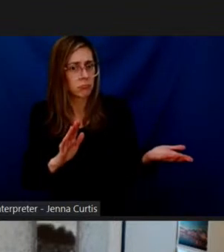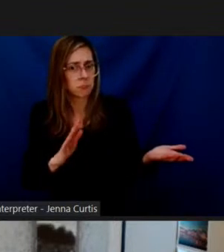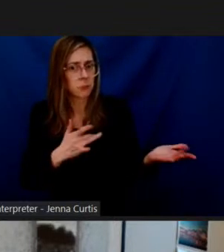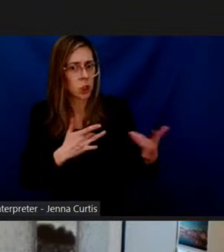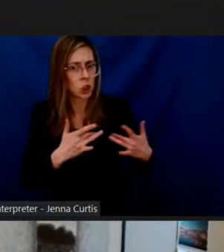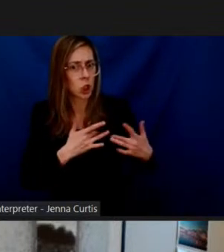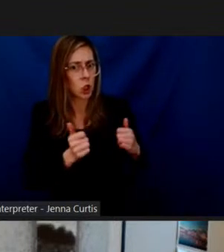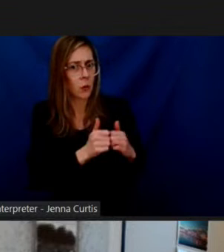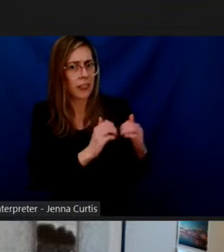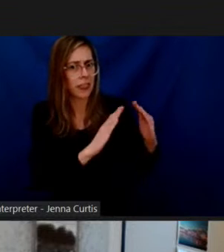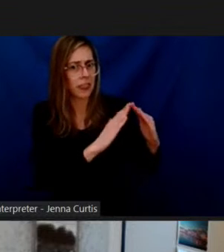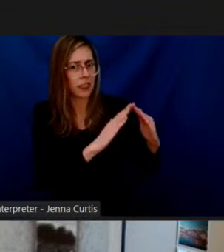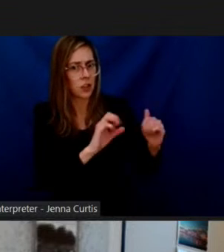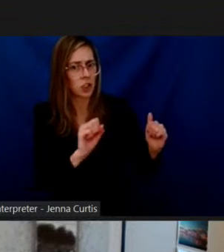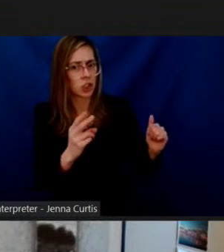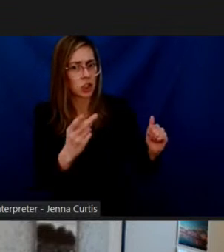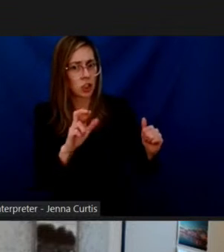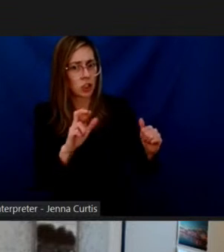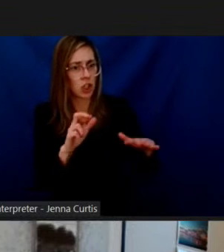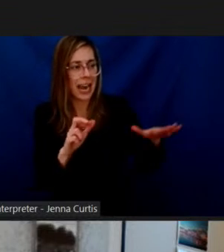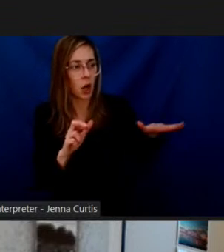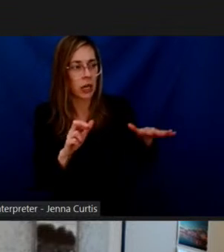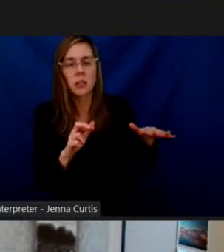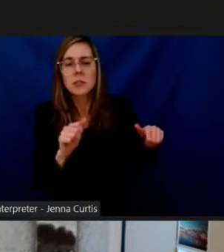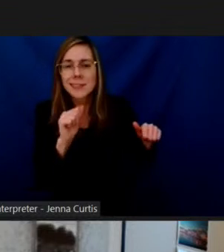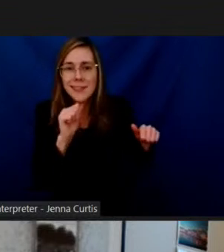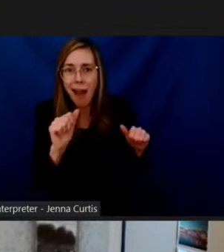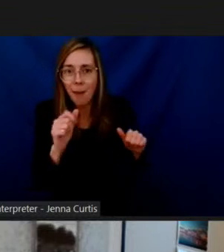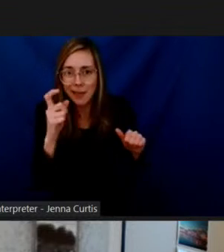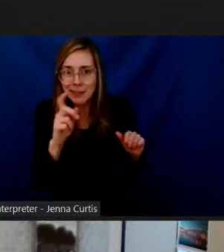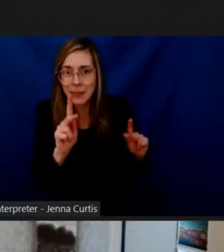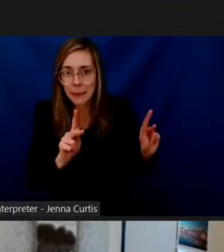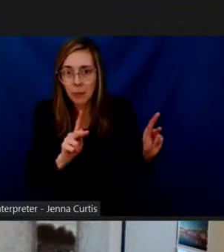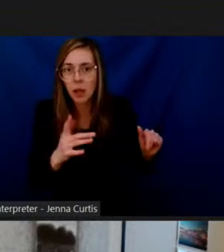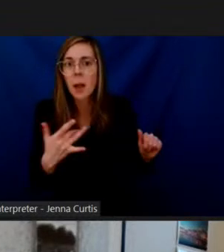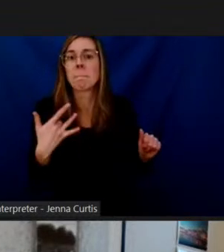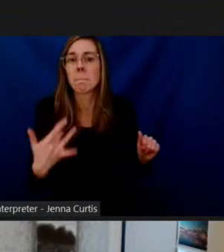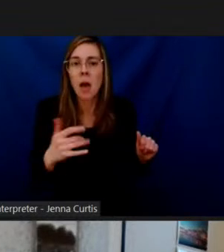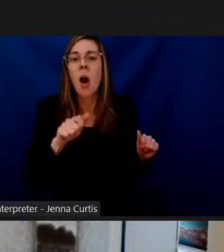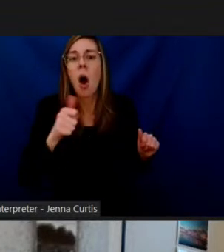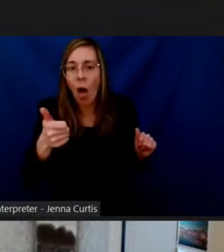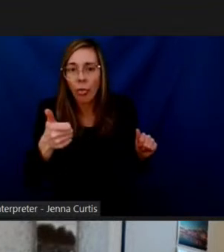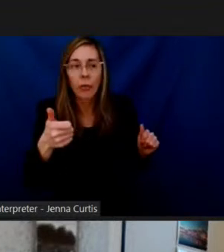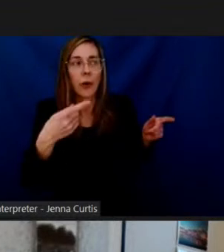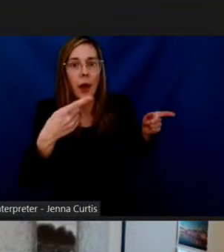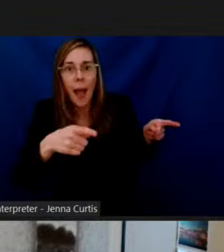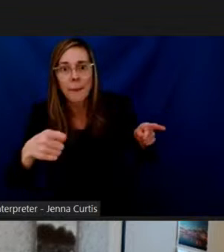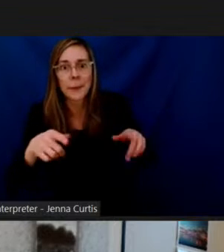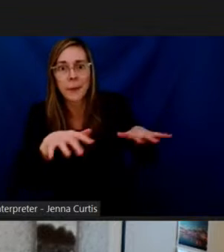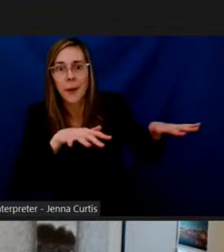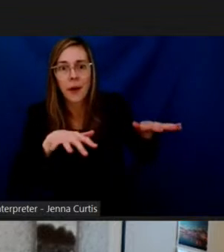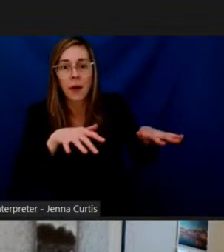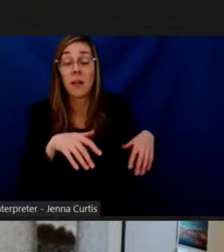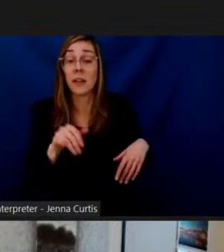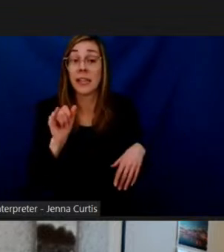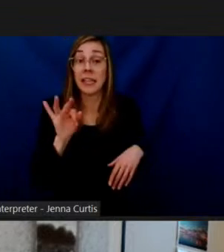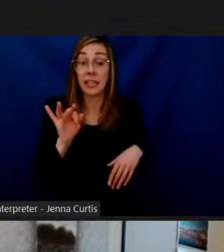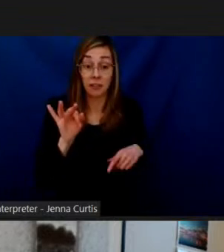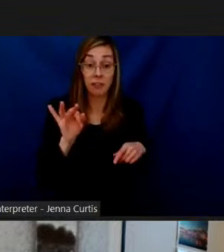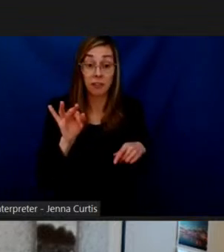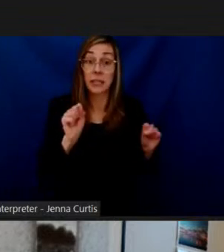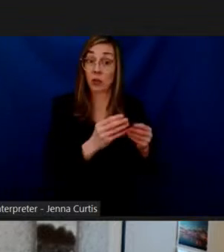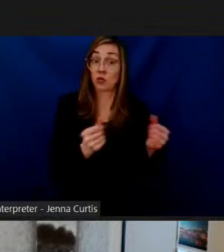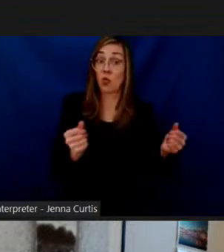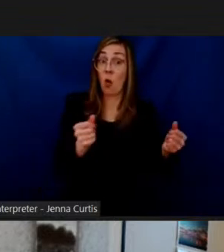on. And if you can control the other stuff that goes on, usually you find a much more benevolent attitude.